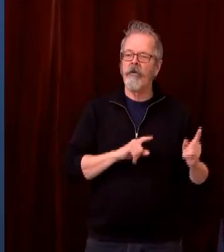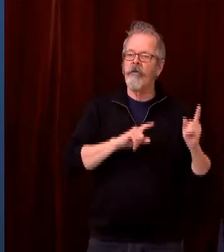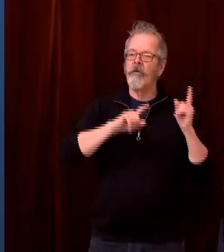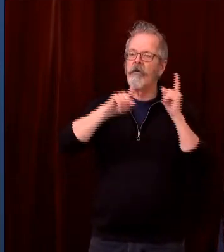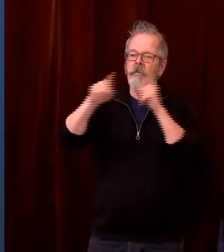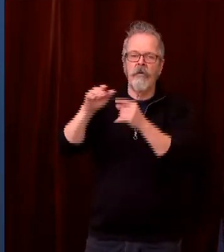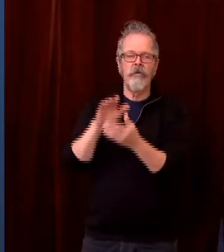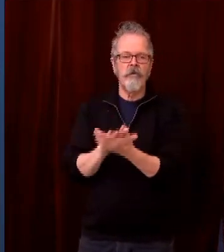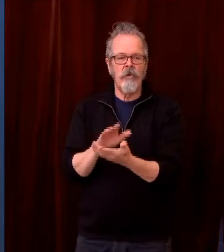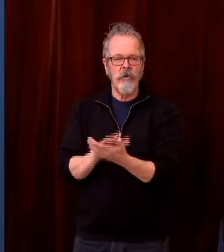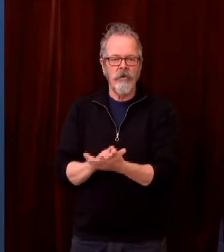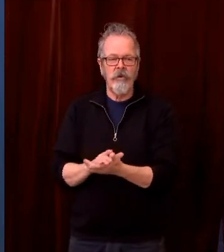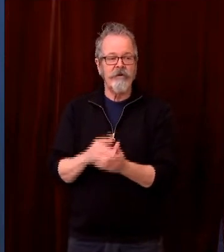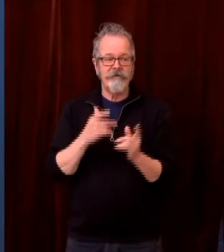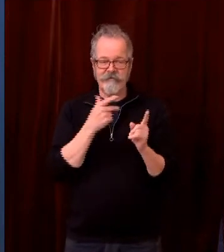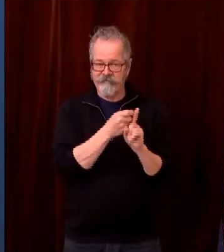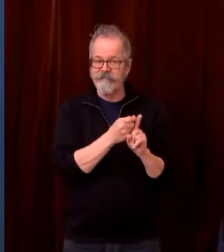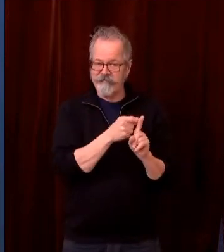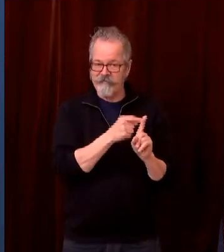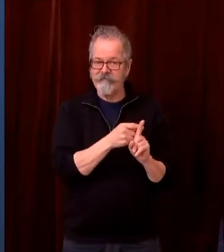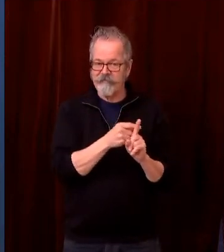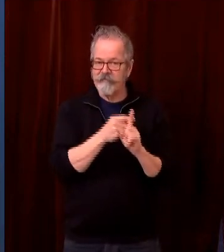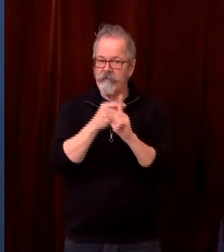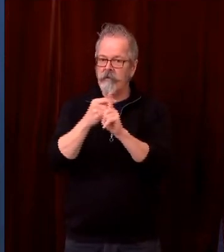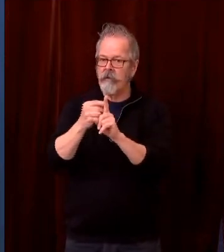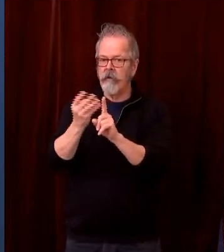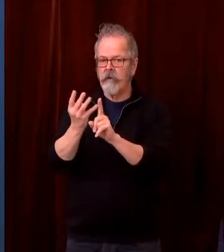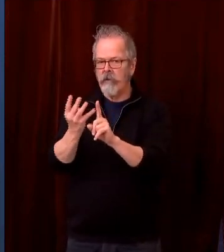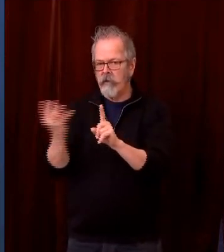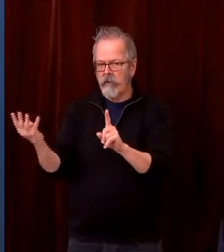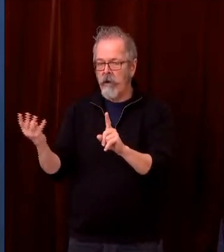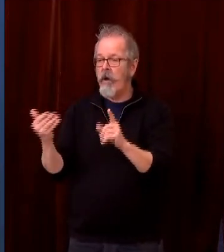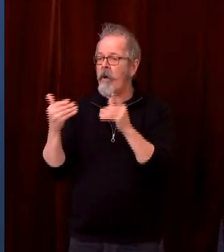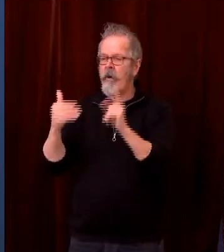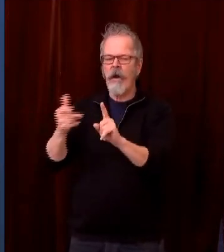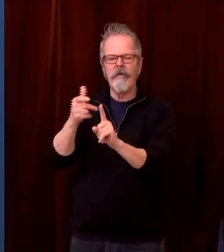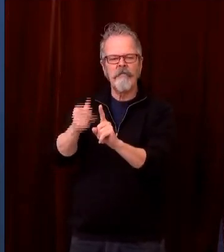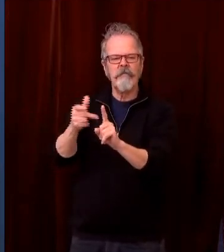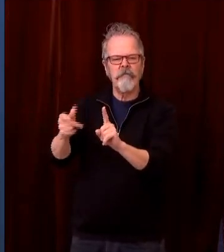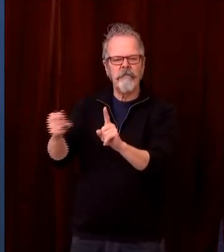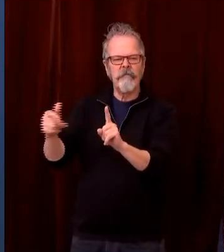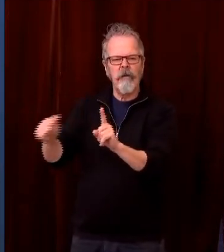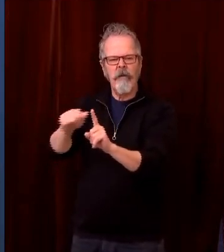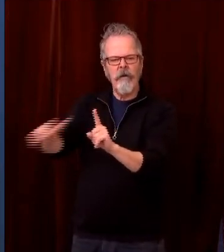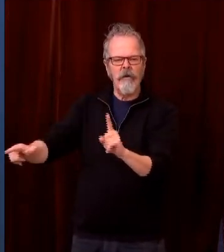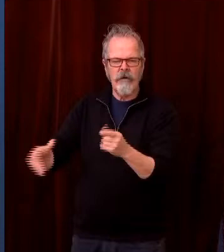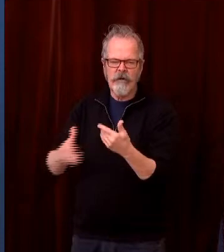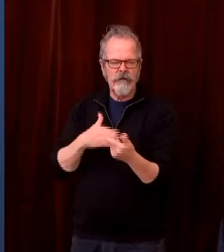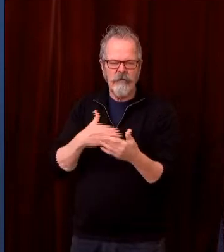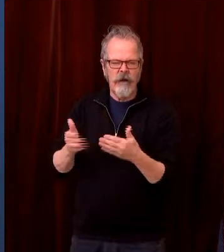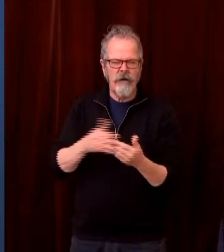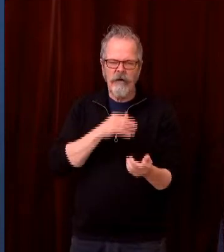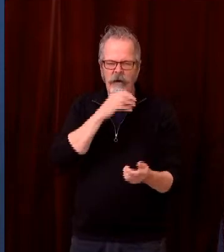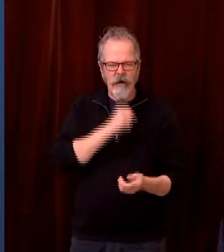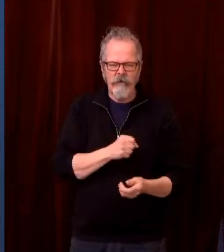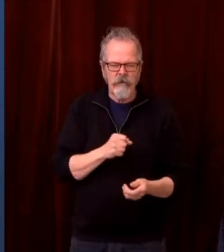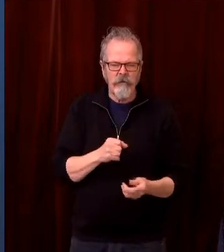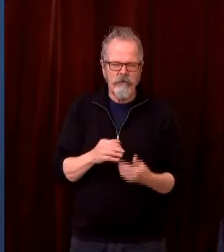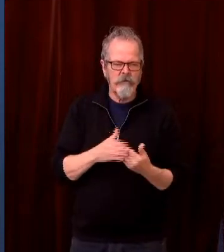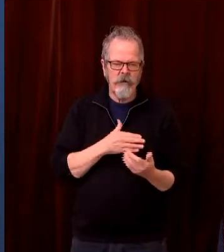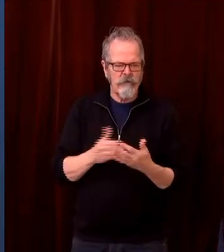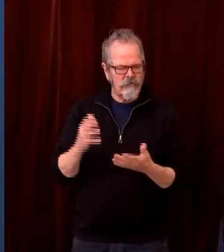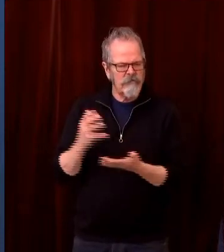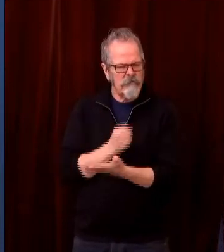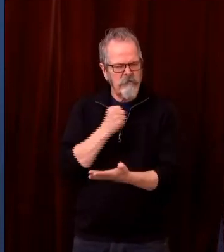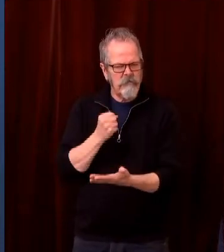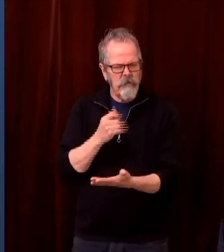agree to start going back to school in some of their early grades. So I'm really hopeful we're going to get there as soon as we can. It's not today,